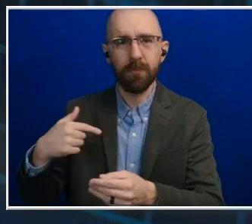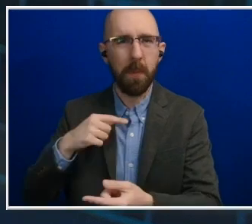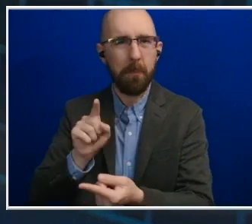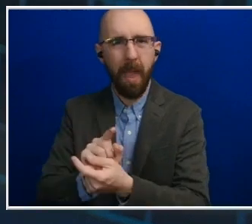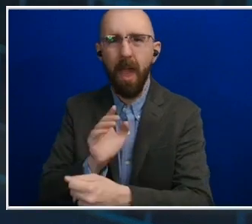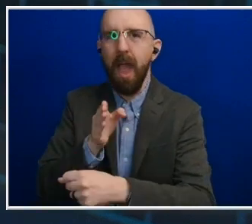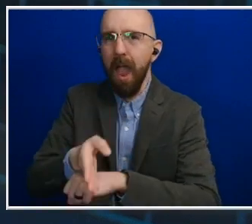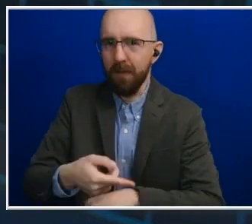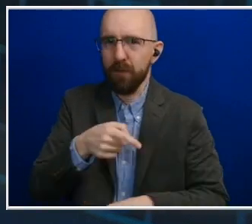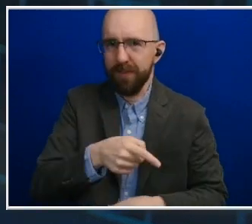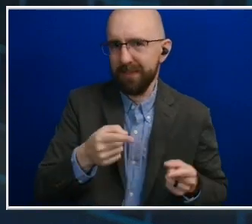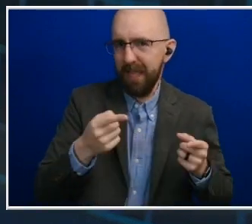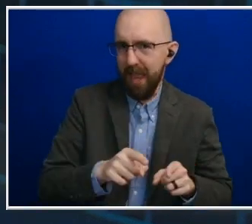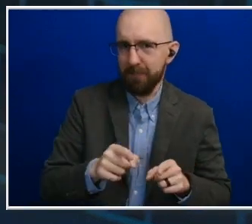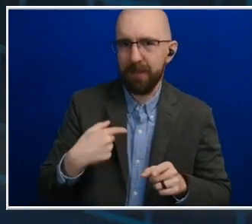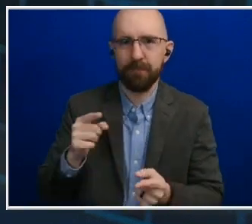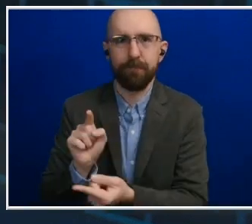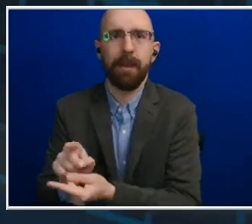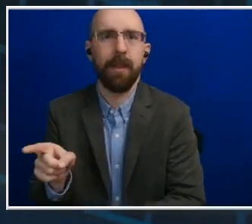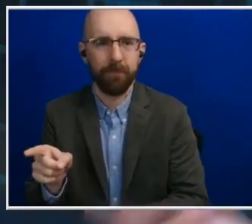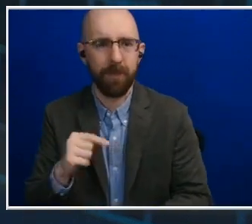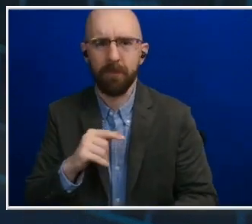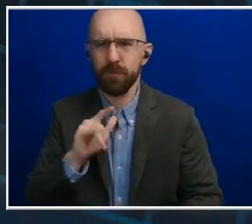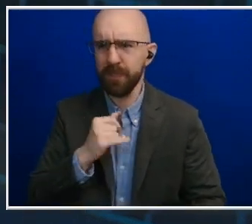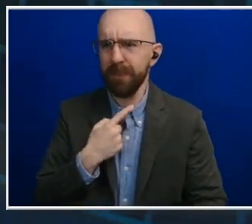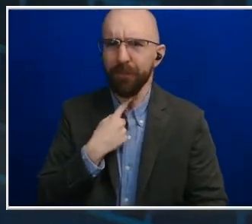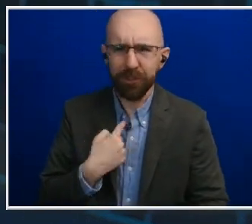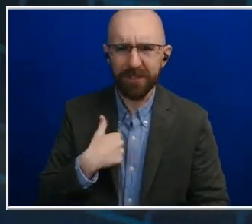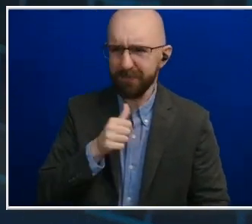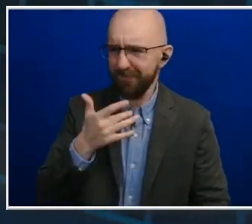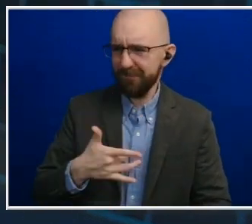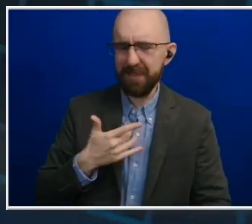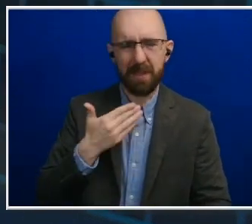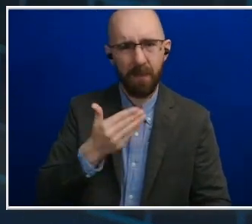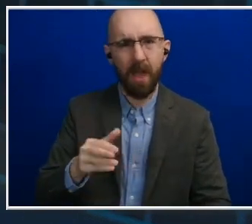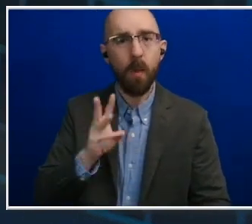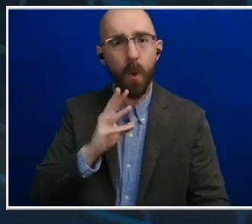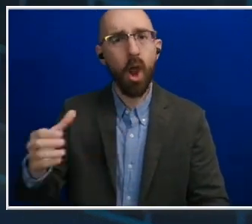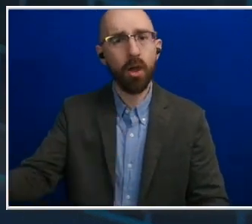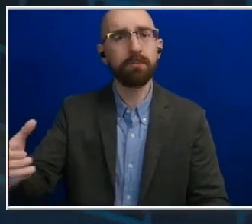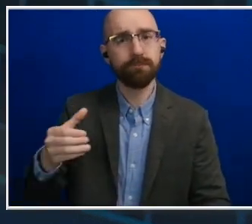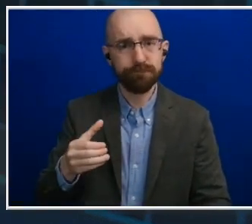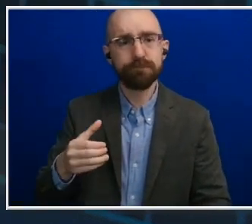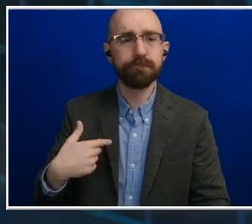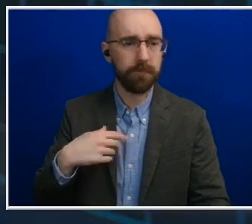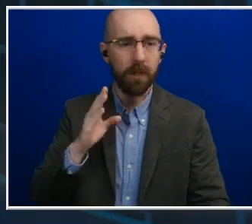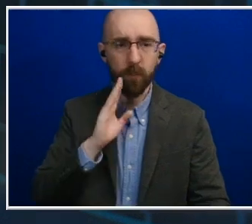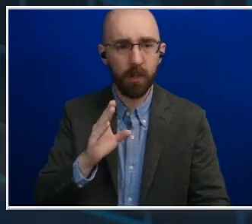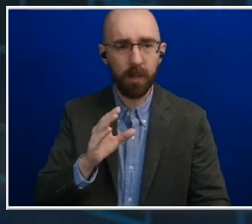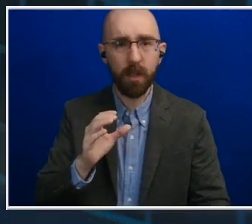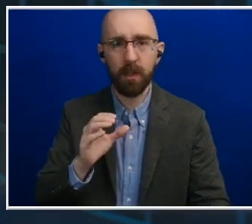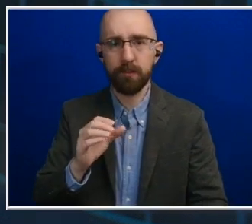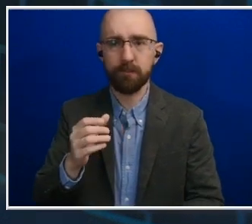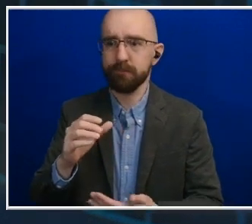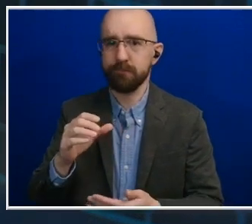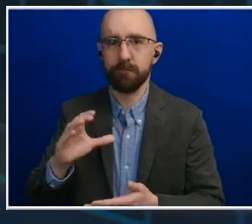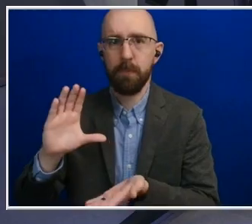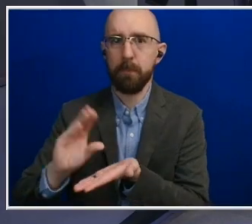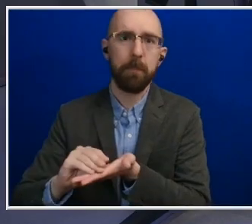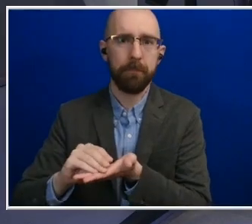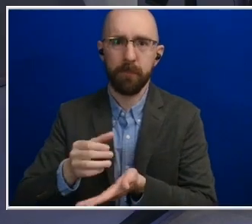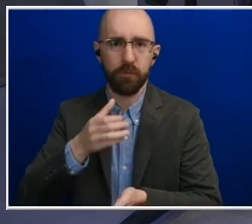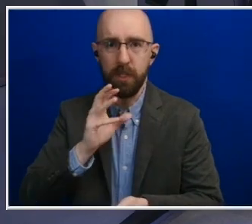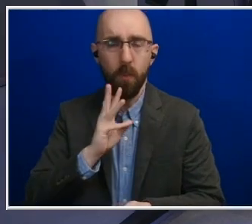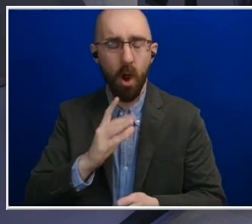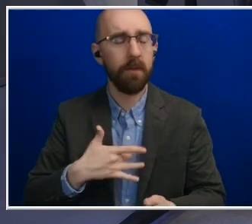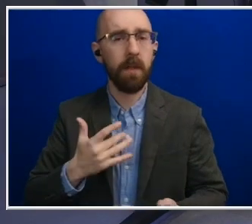I'd say, I'm really thirsty, or I'm not feeling well, and he'd grab me a bottle of water, and I would come out of it usually drinking water. So how long would these